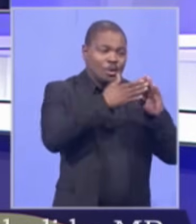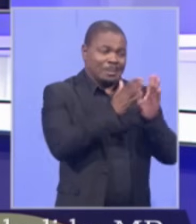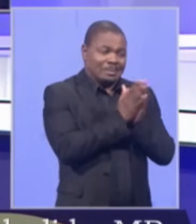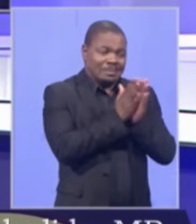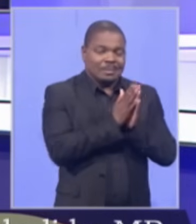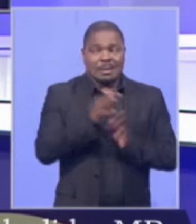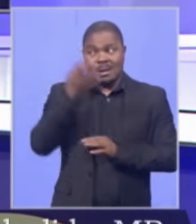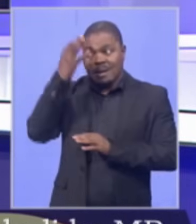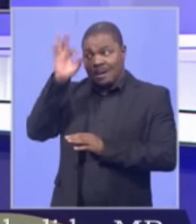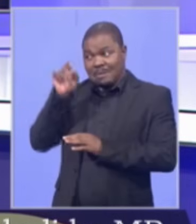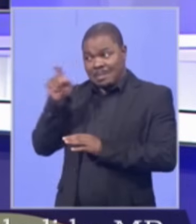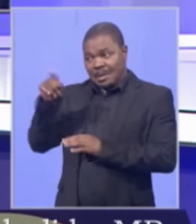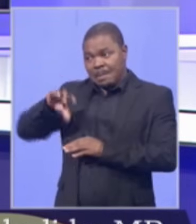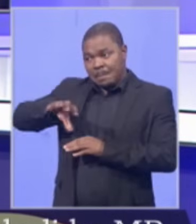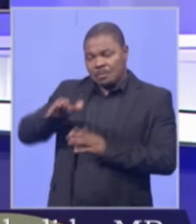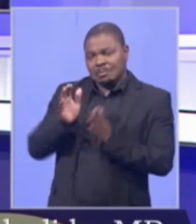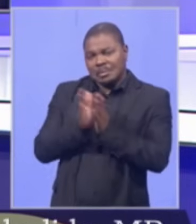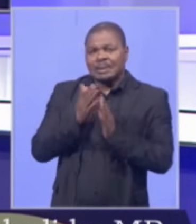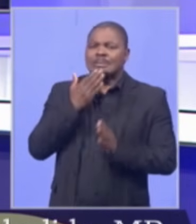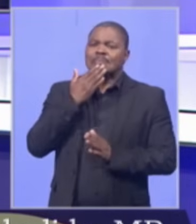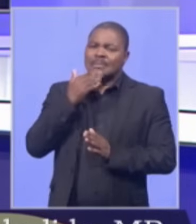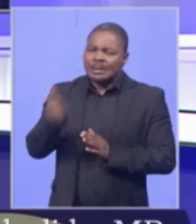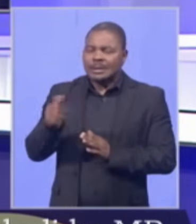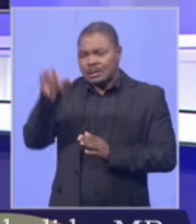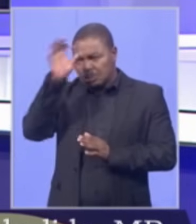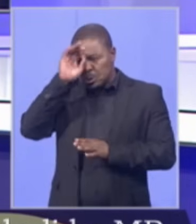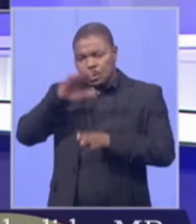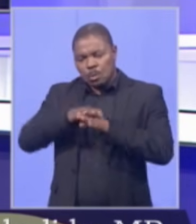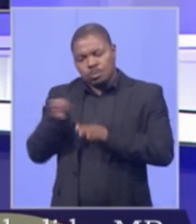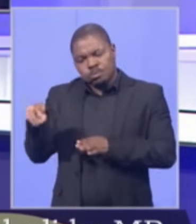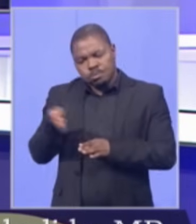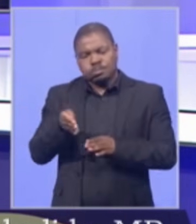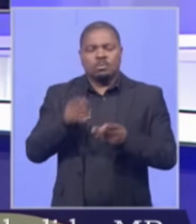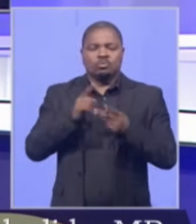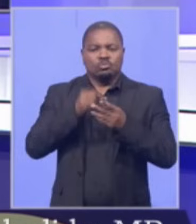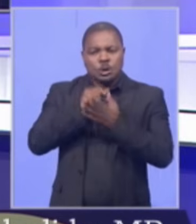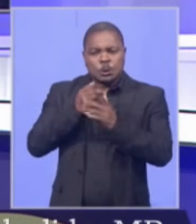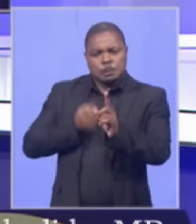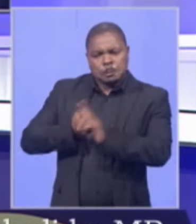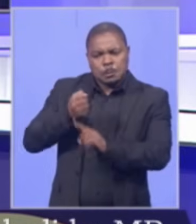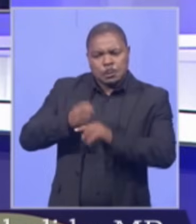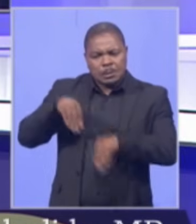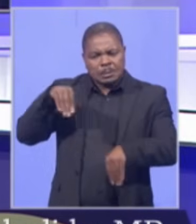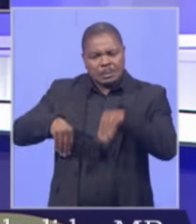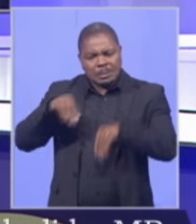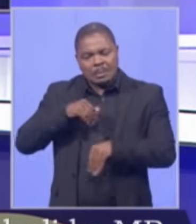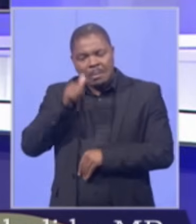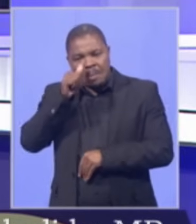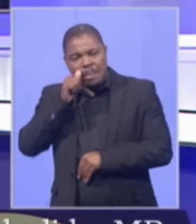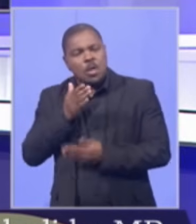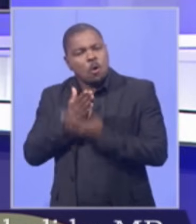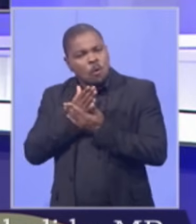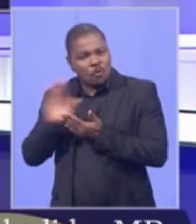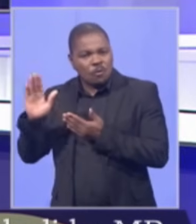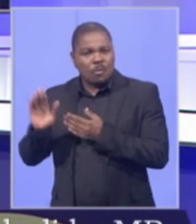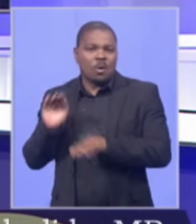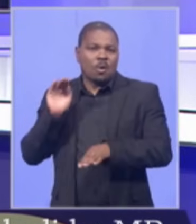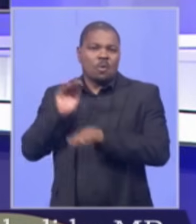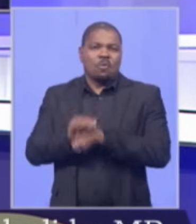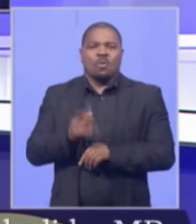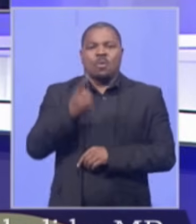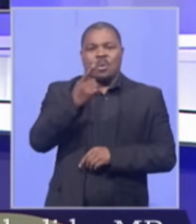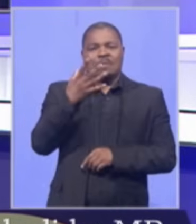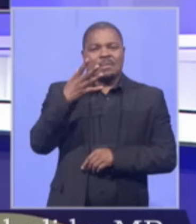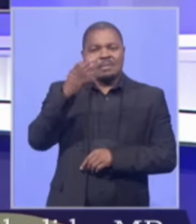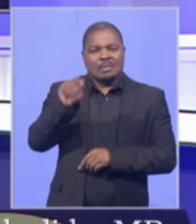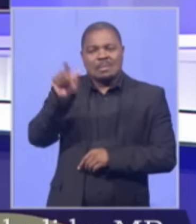wa province go matlafatša bahlankedi ba phethagatšo ya molao go fediša ditiragalo tša go epa ka moo go sego molaong. Boramoepo ba go feta